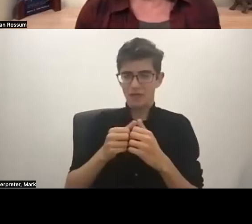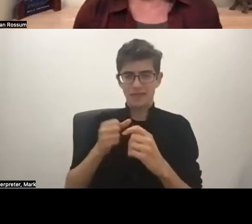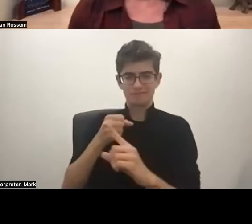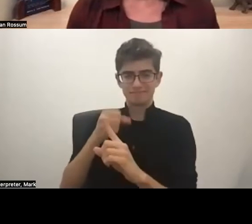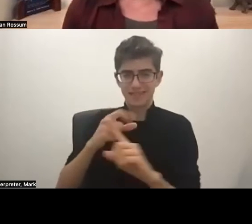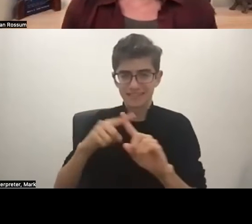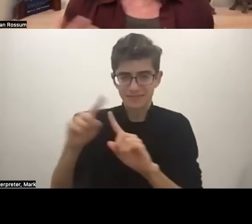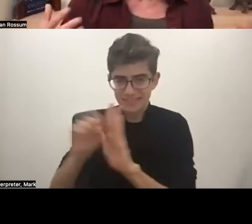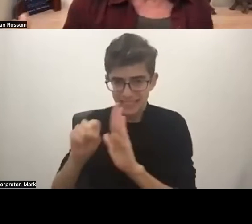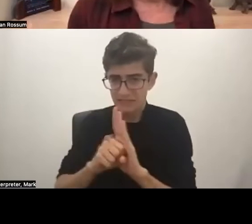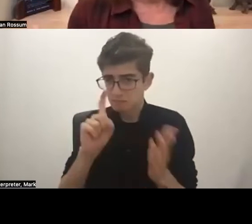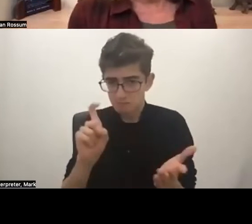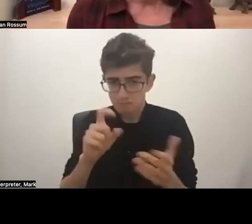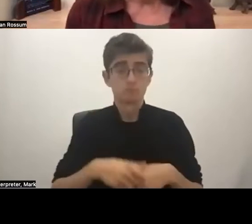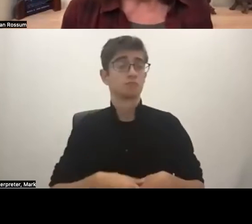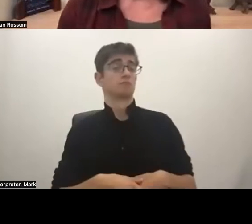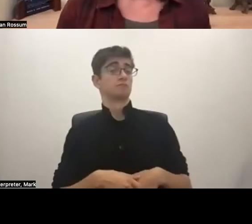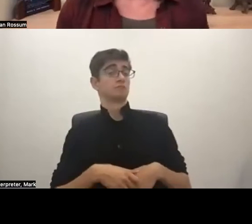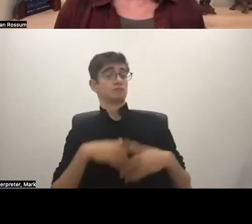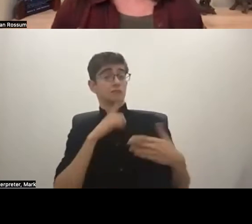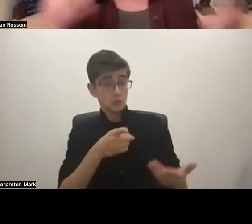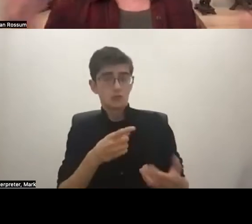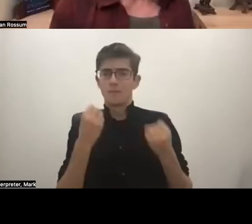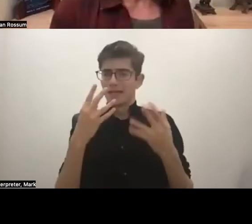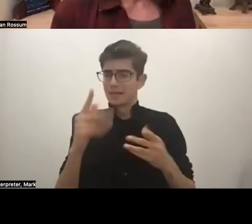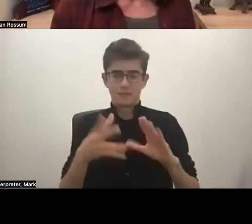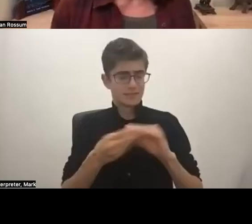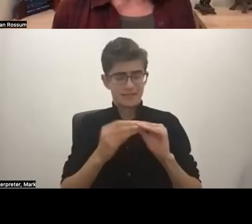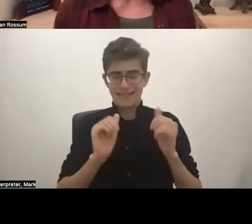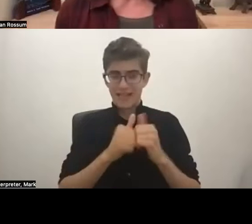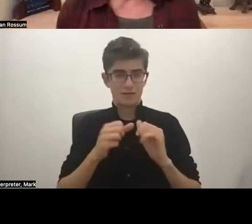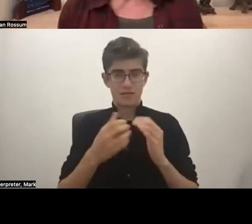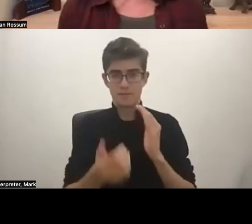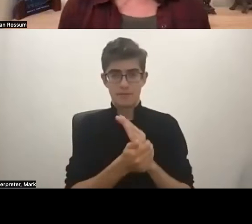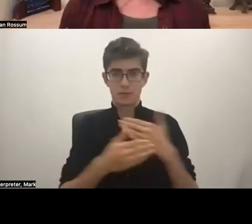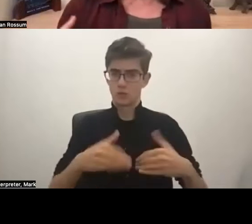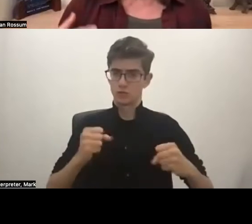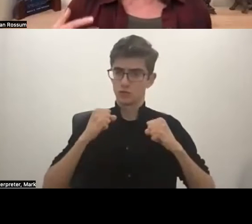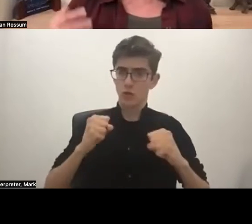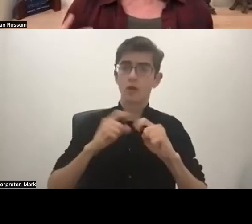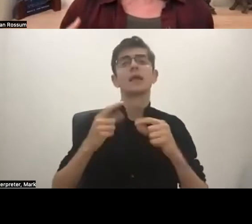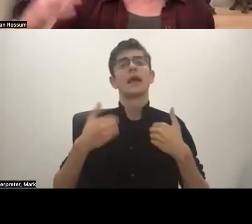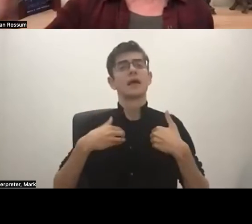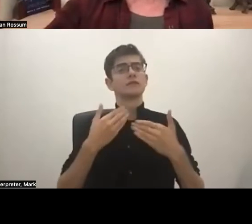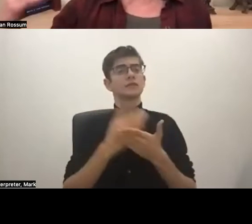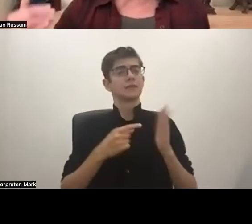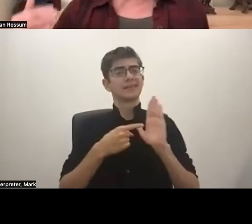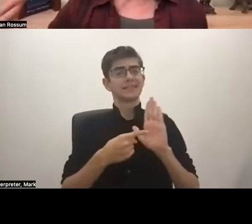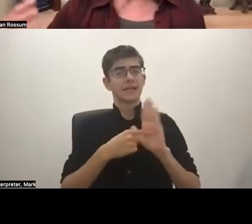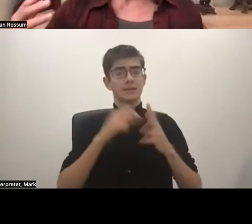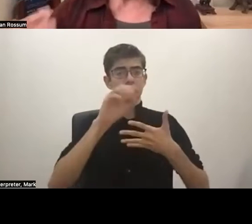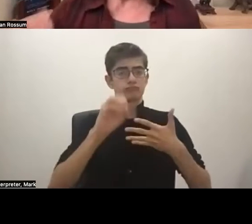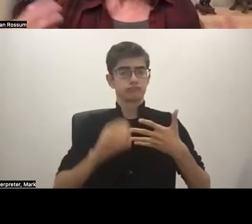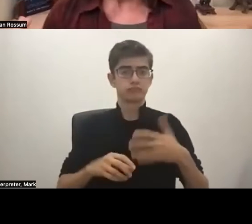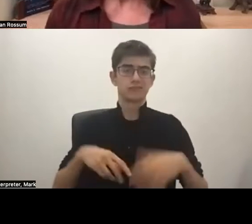the amendment, why and how it is so strong. So, but I'm going to give you a couple of examples of how the amendment in Pennsylvania